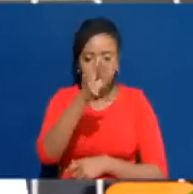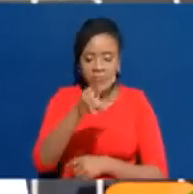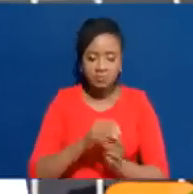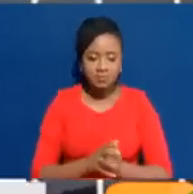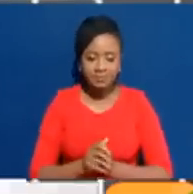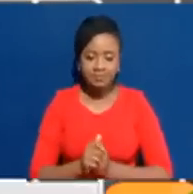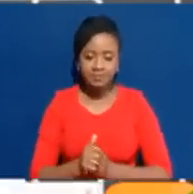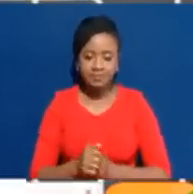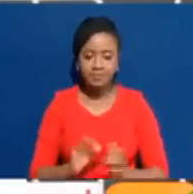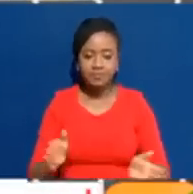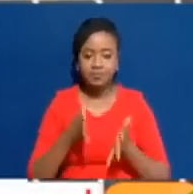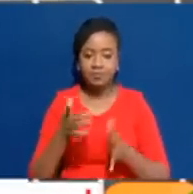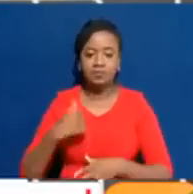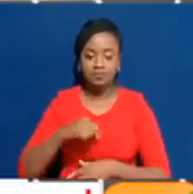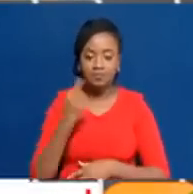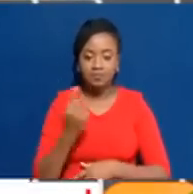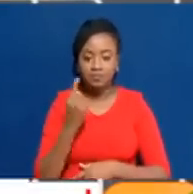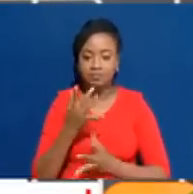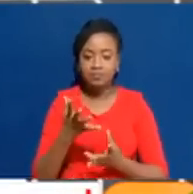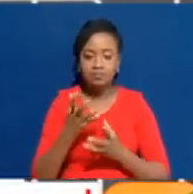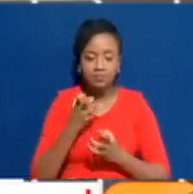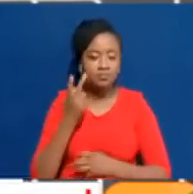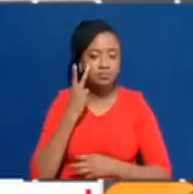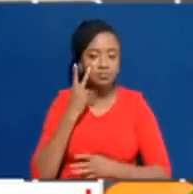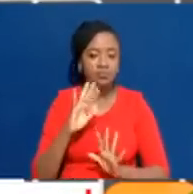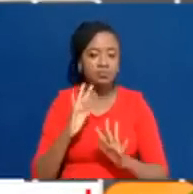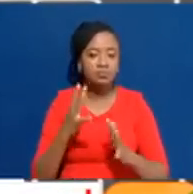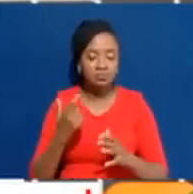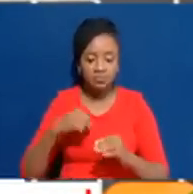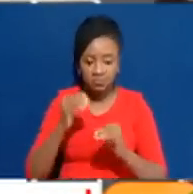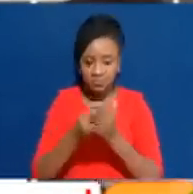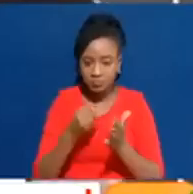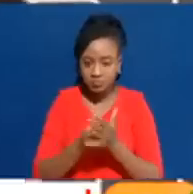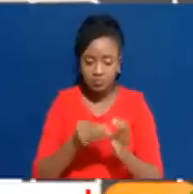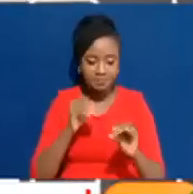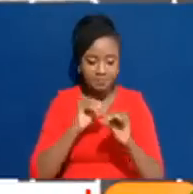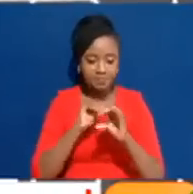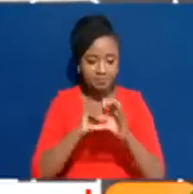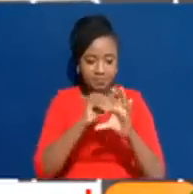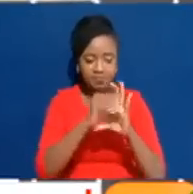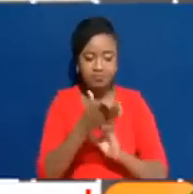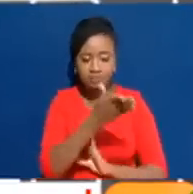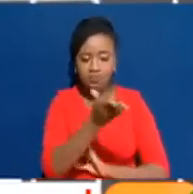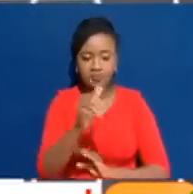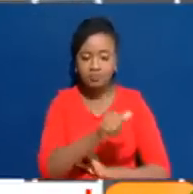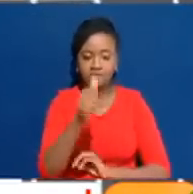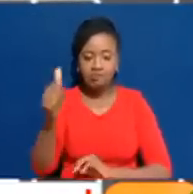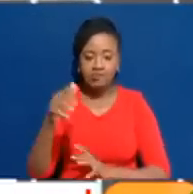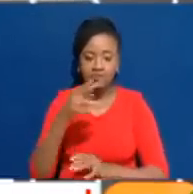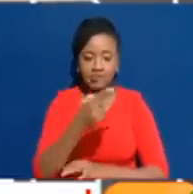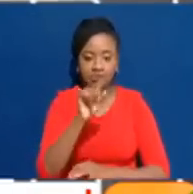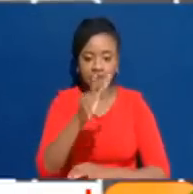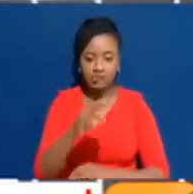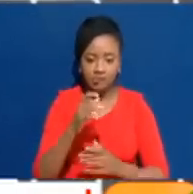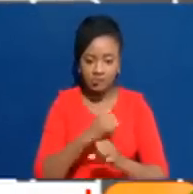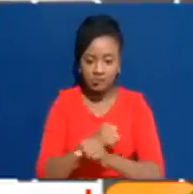is now just to be able to prioritize how we put more investments into HIV prevention and other public health interventions, but also to be